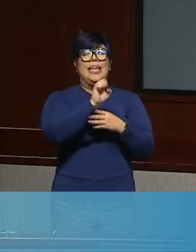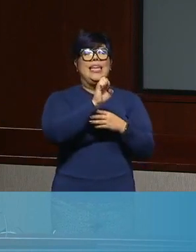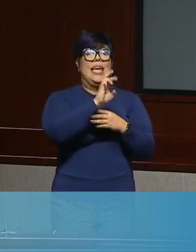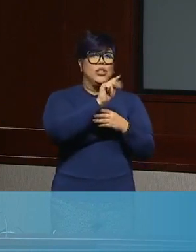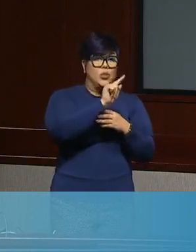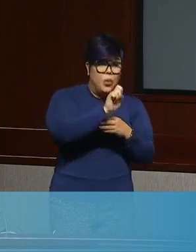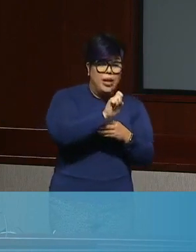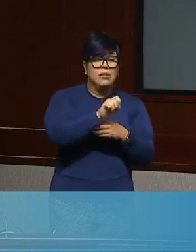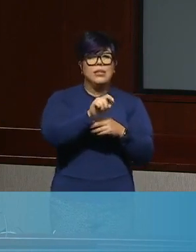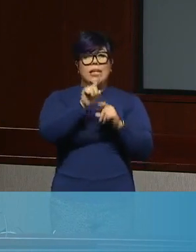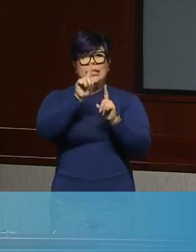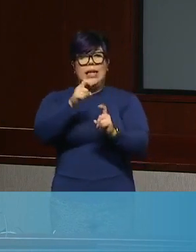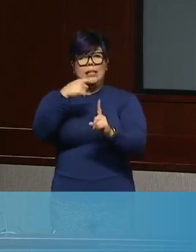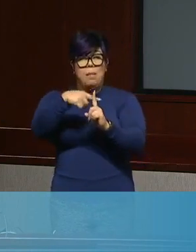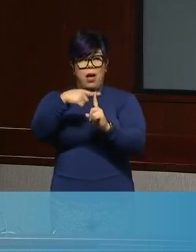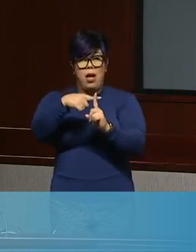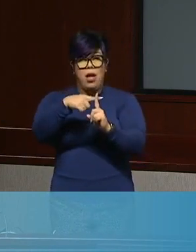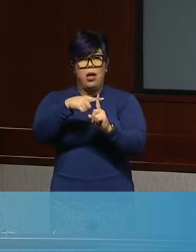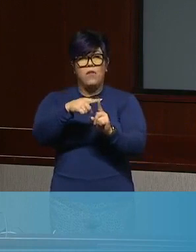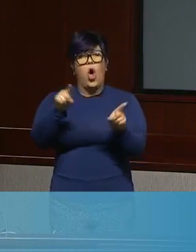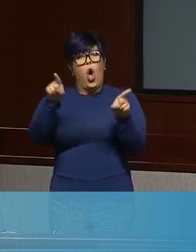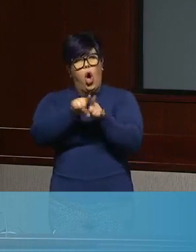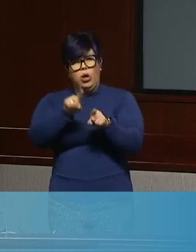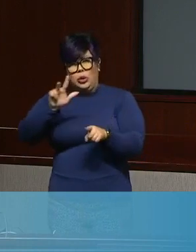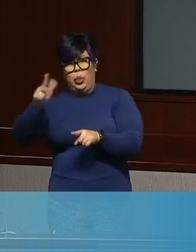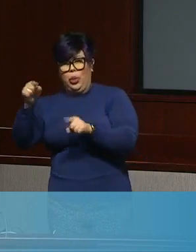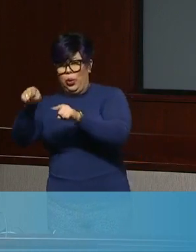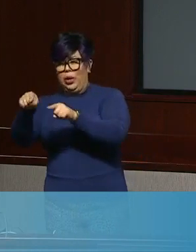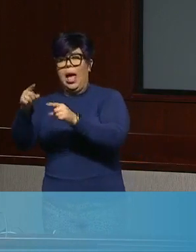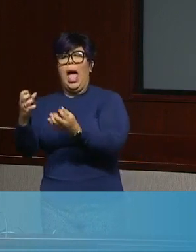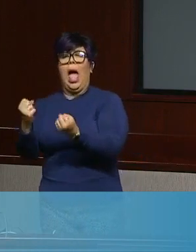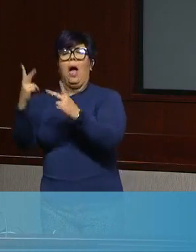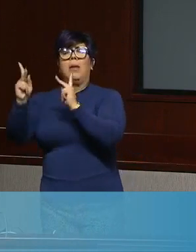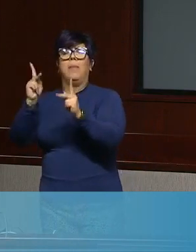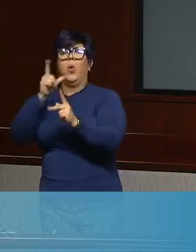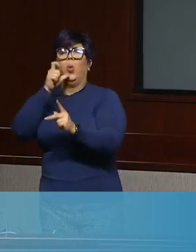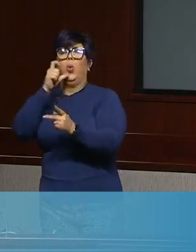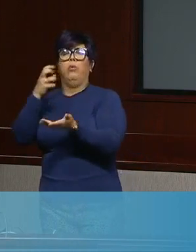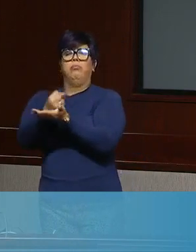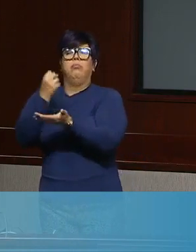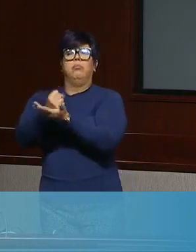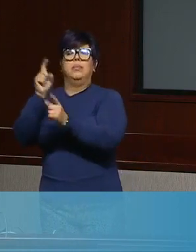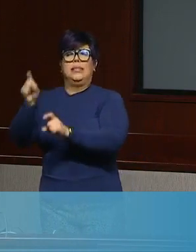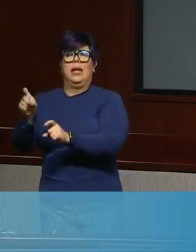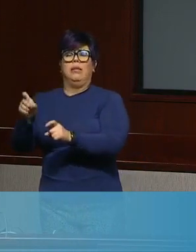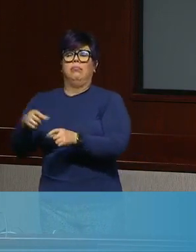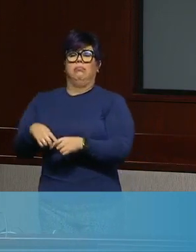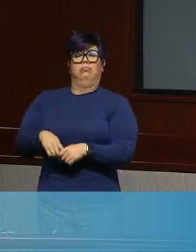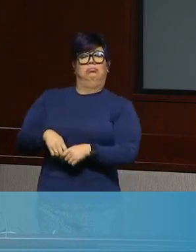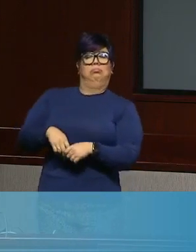positivity rate, we are now being judged also by the numbers of people being tested.